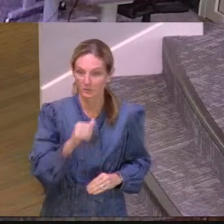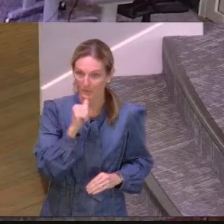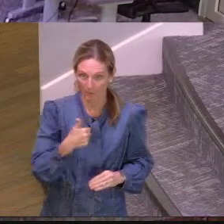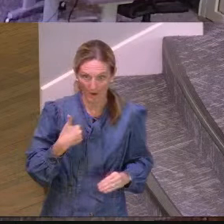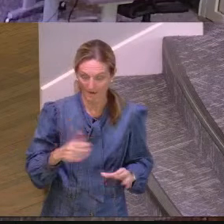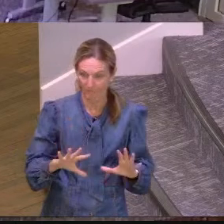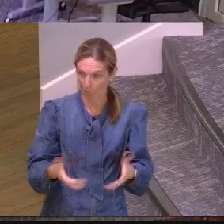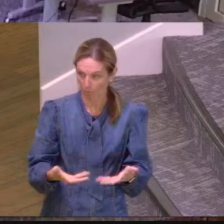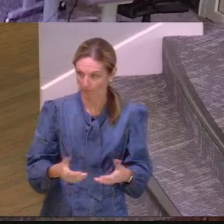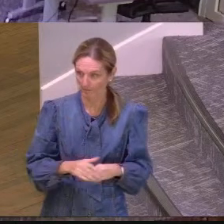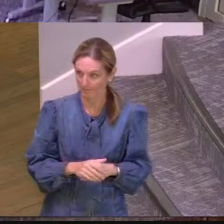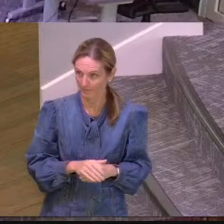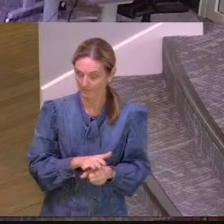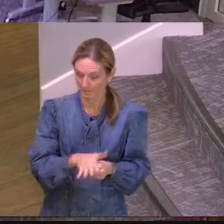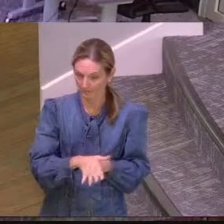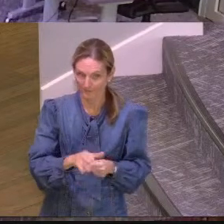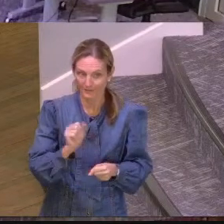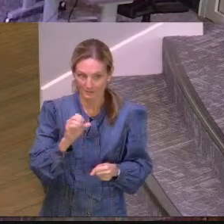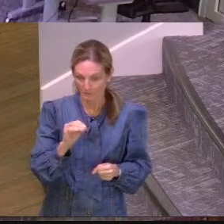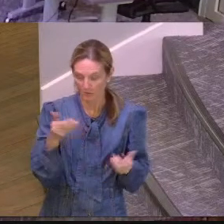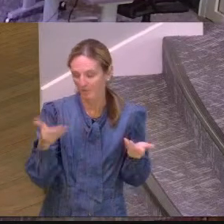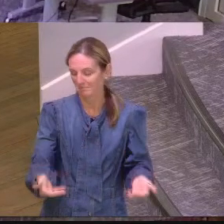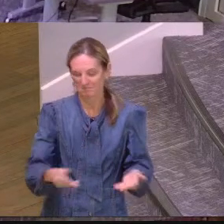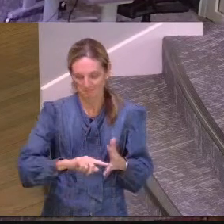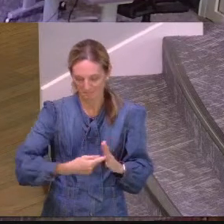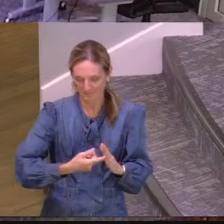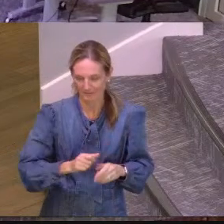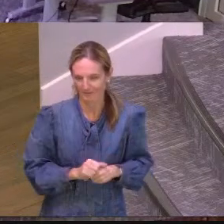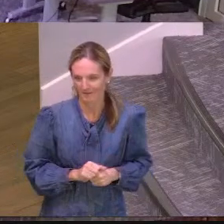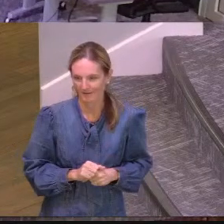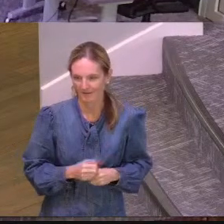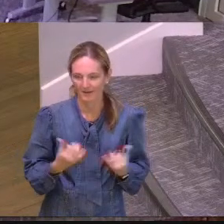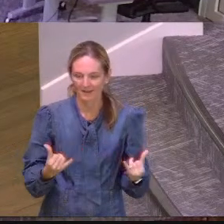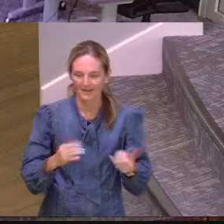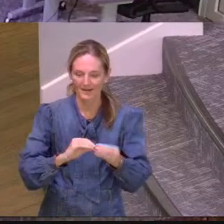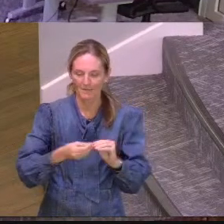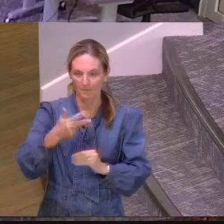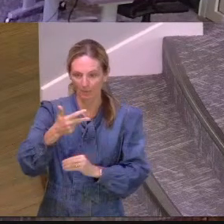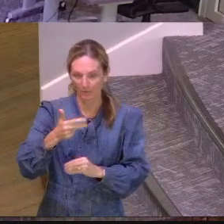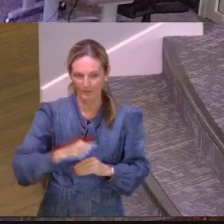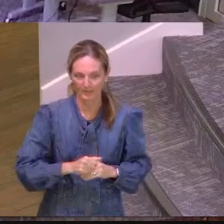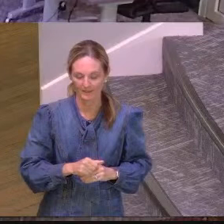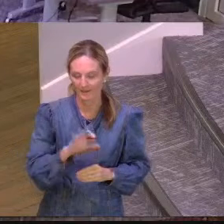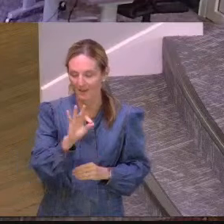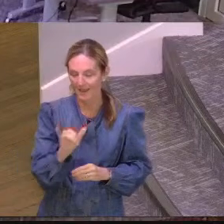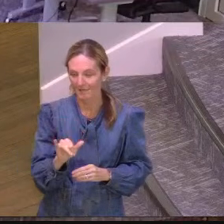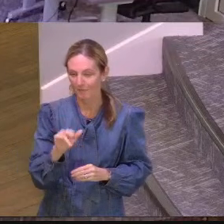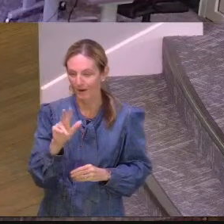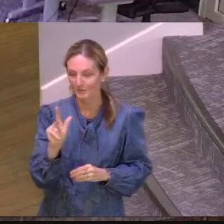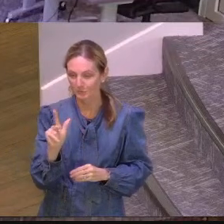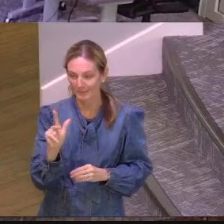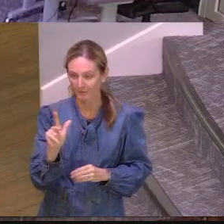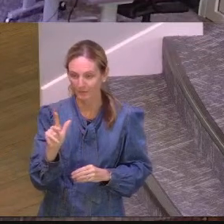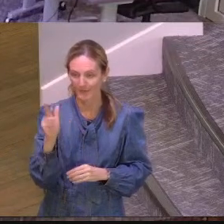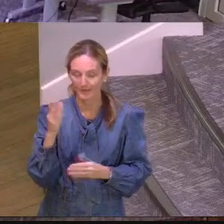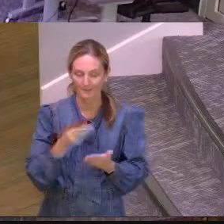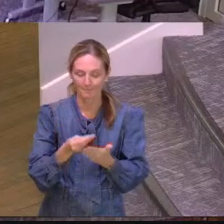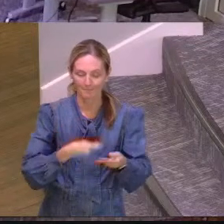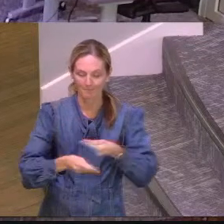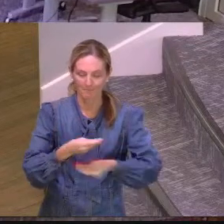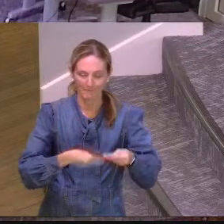not voting, so let's just go ahead and get started. Item number 3, the FY23 budget